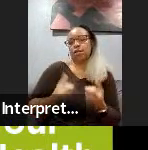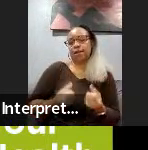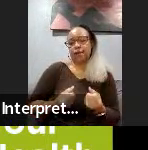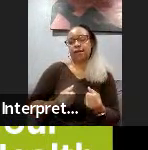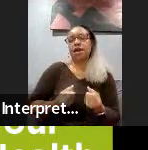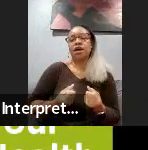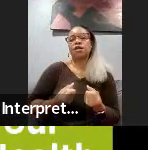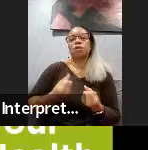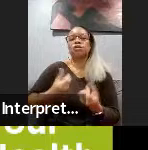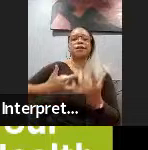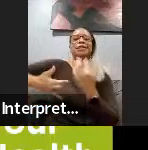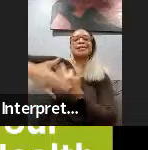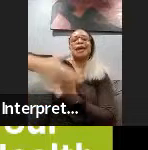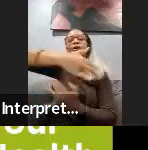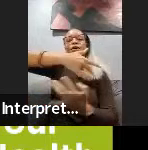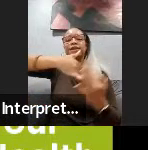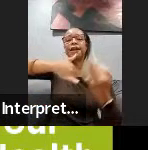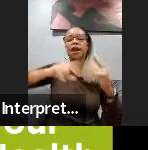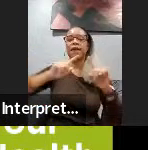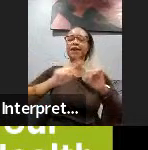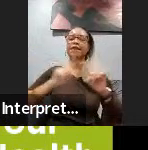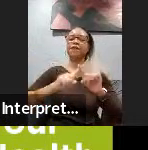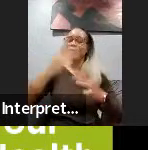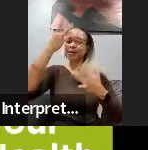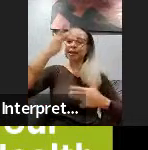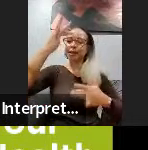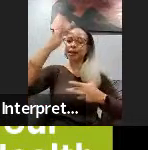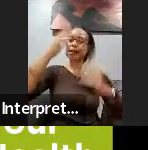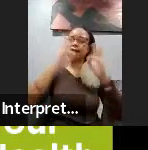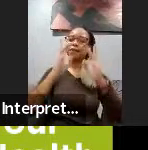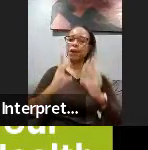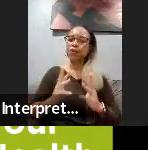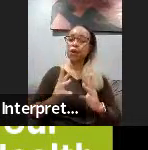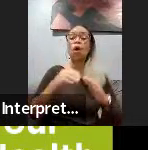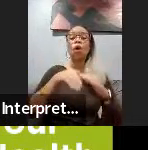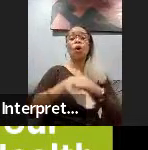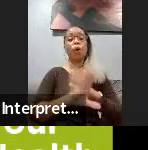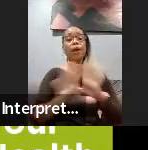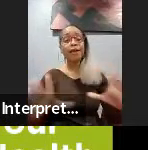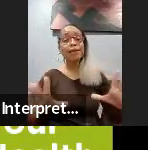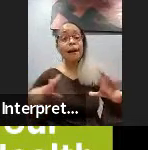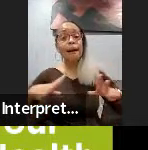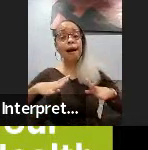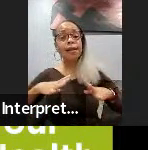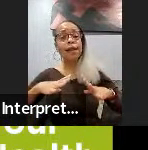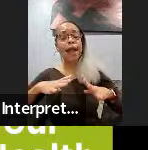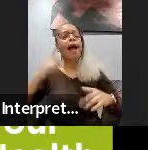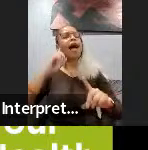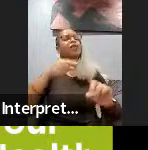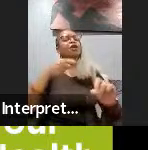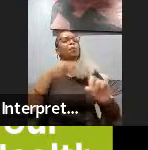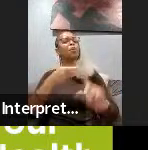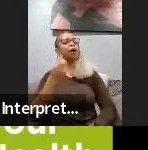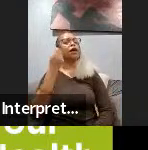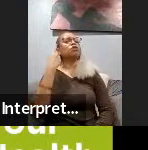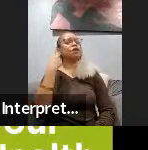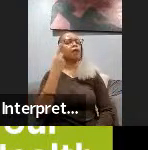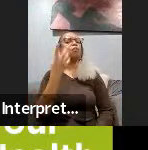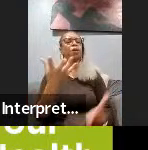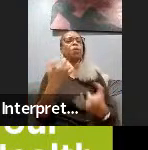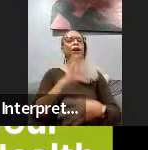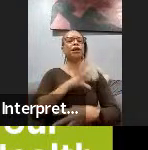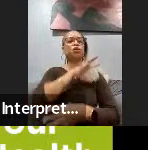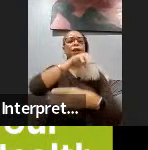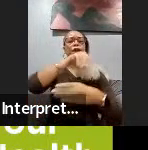circulating during the winter season and going into the holidays. But I think your point is well taken. We wanted to include